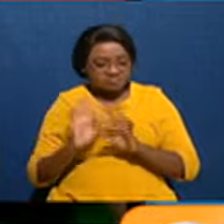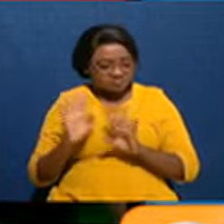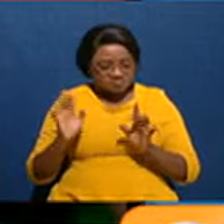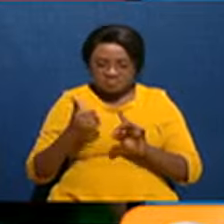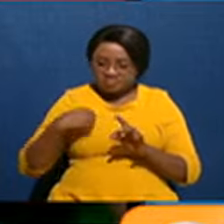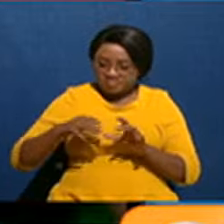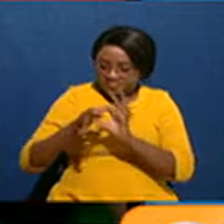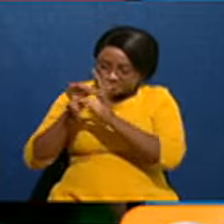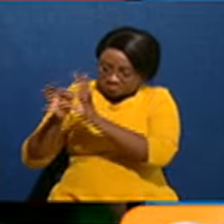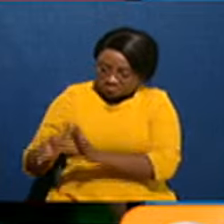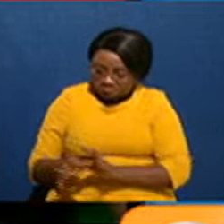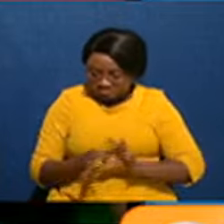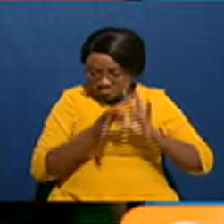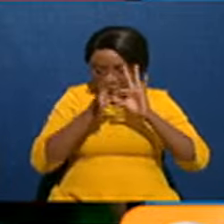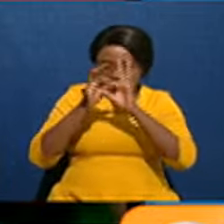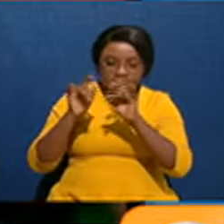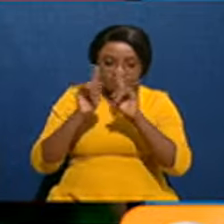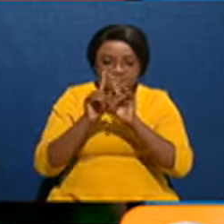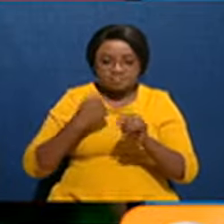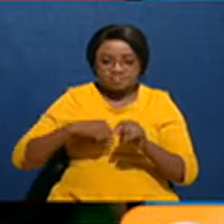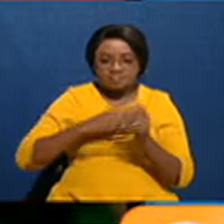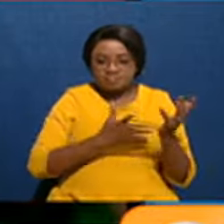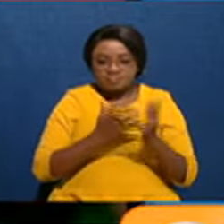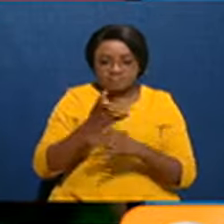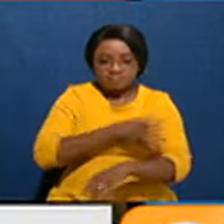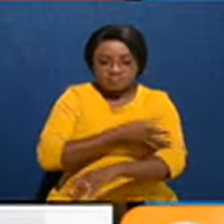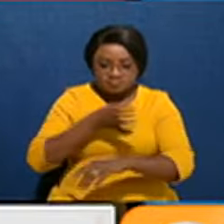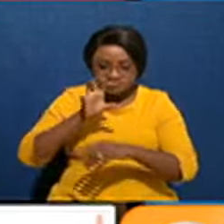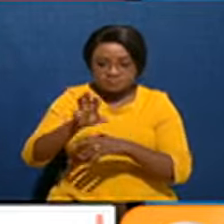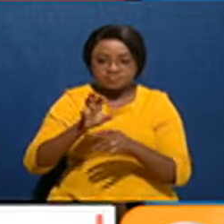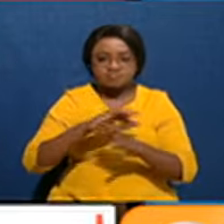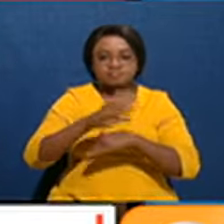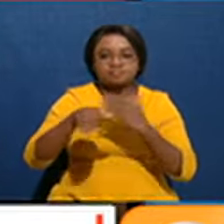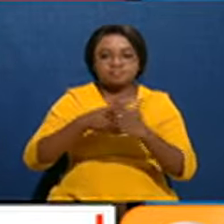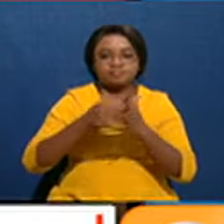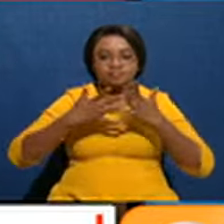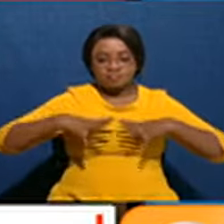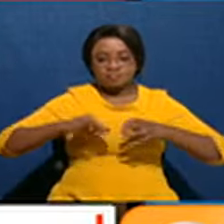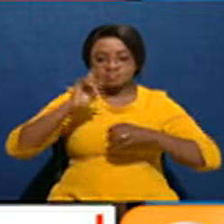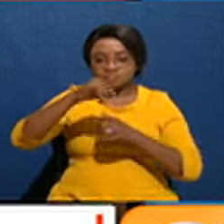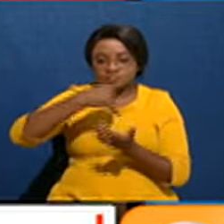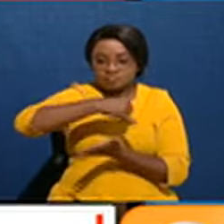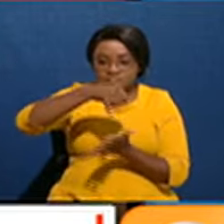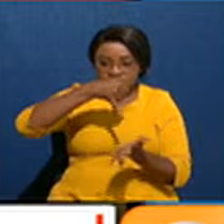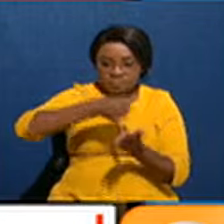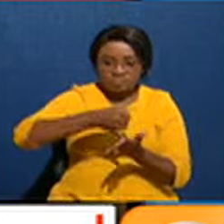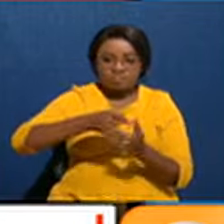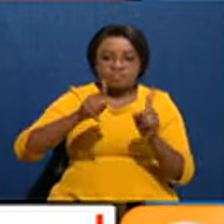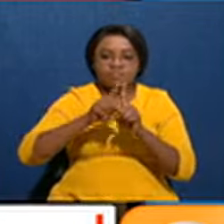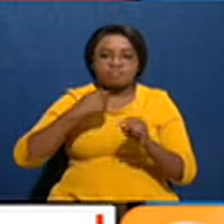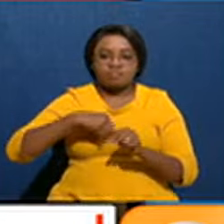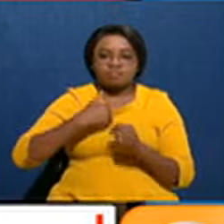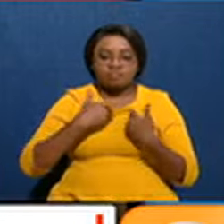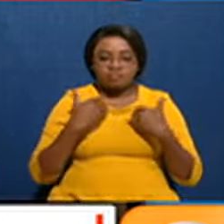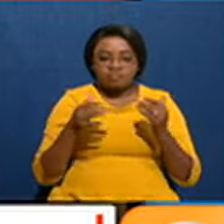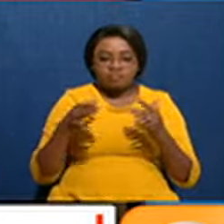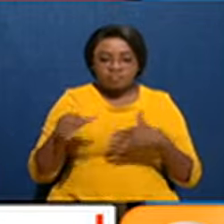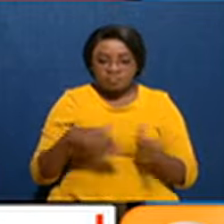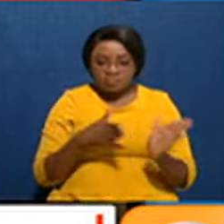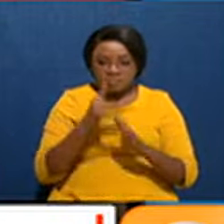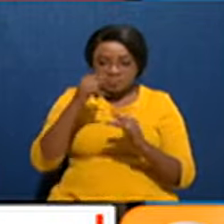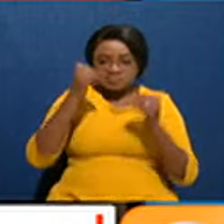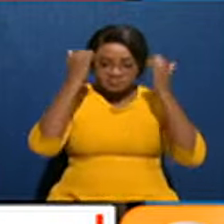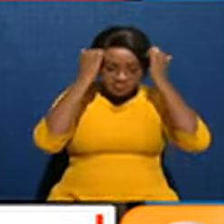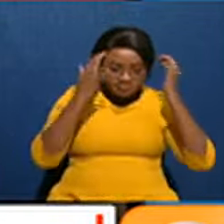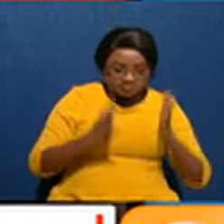purpose. We are bringing empowerment. We are saying no one is going to be left behind. We have a place for the student, for the graduate, for the